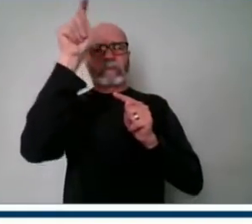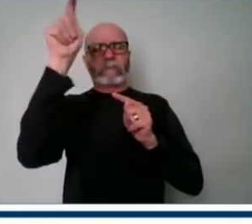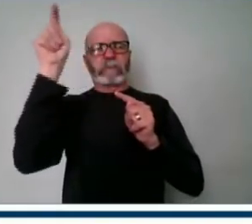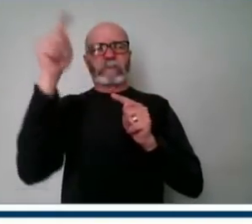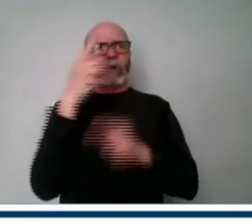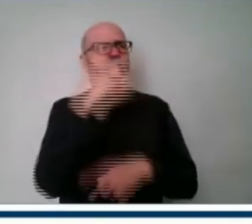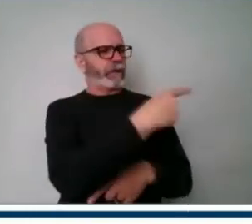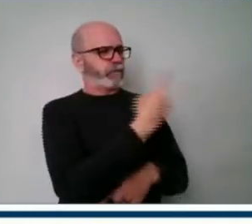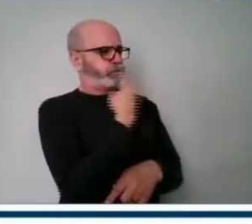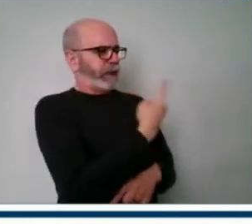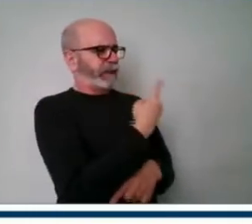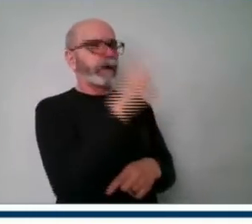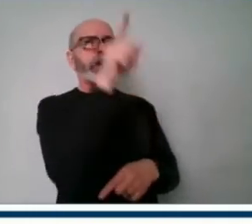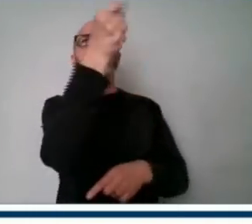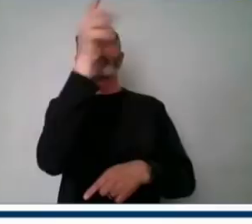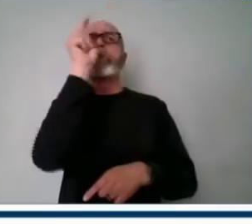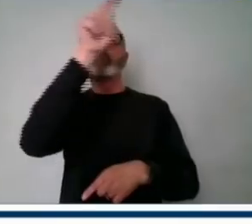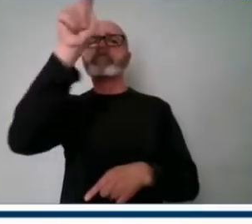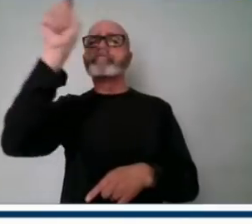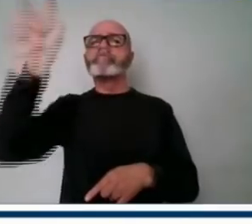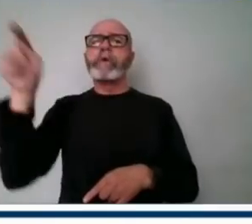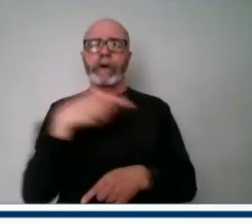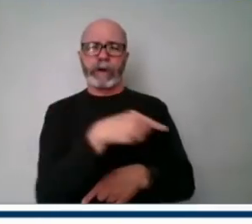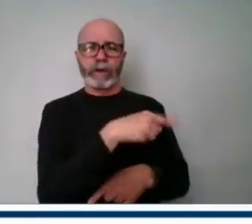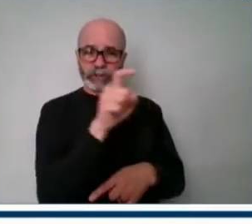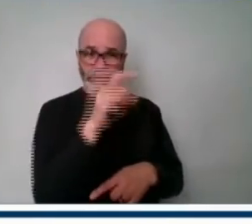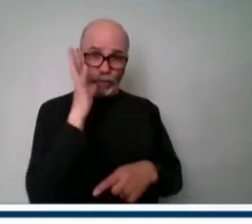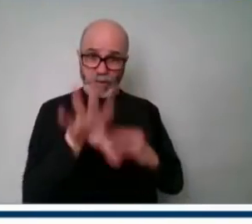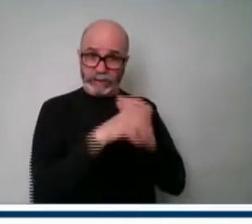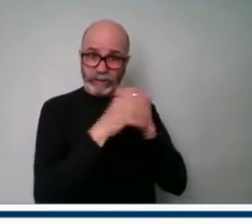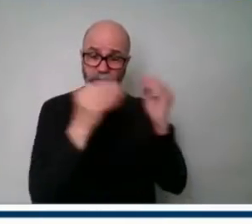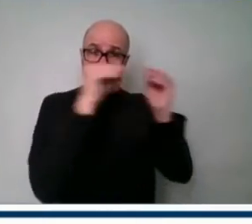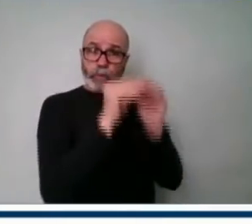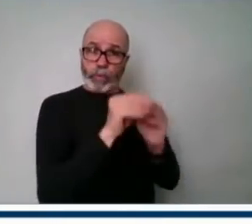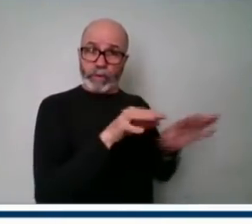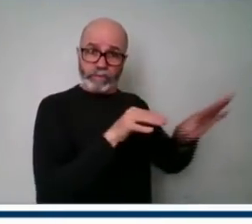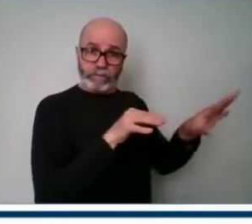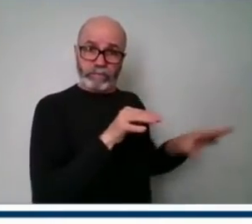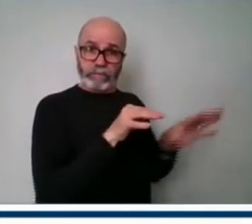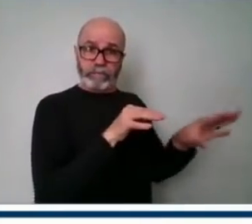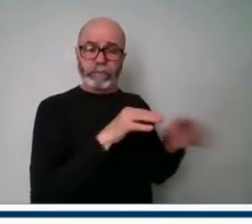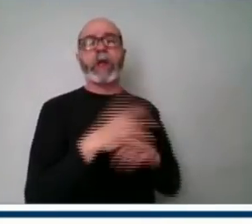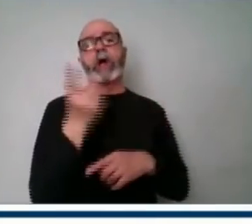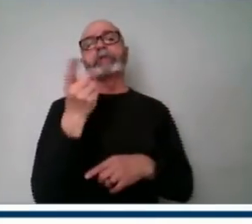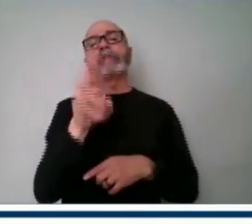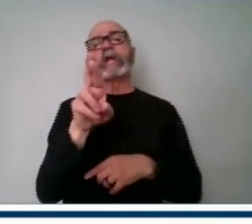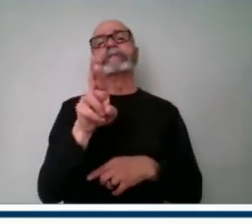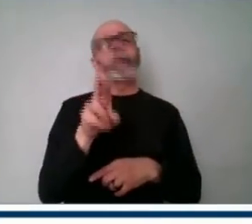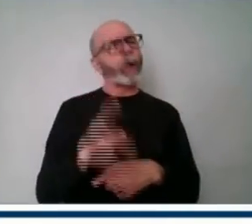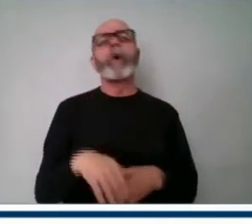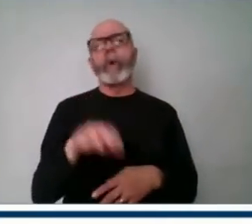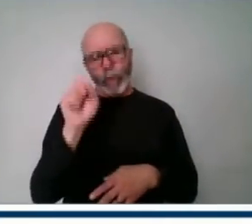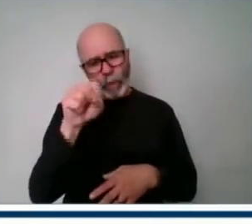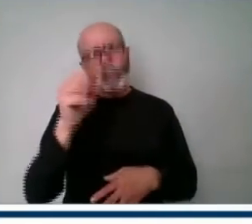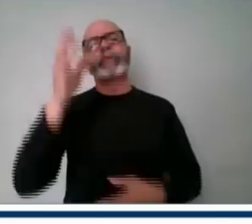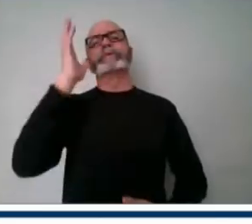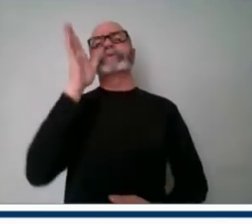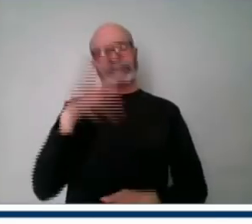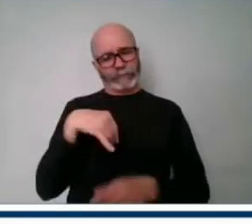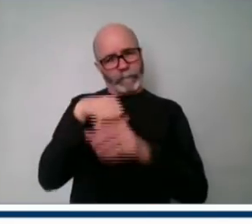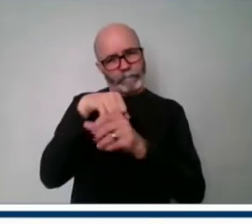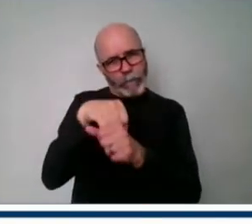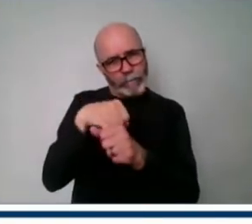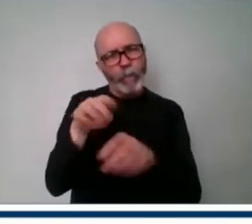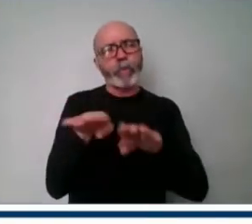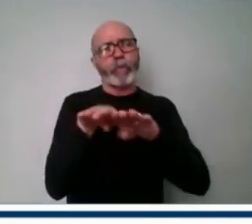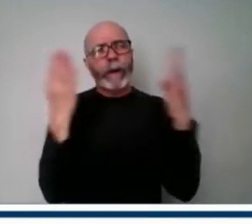changed given the feedback? We're opening up pharmacy and physician clinics. We're working with them, and they identified